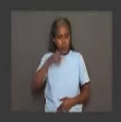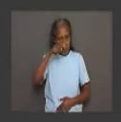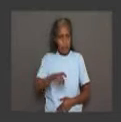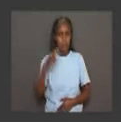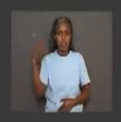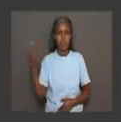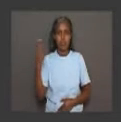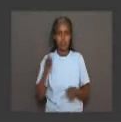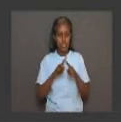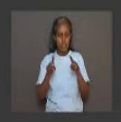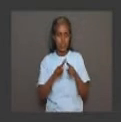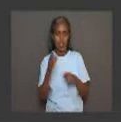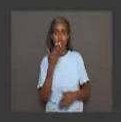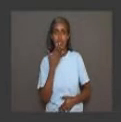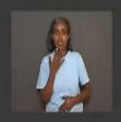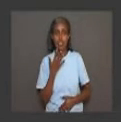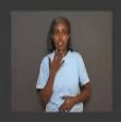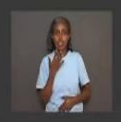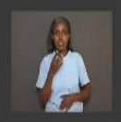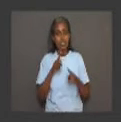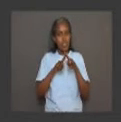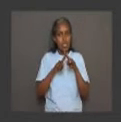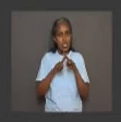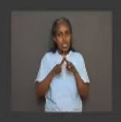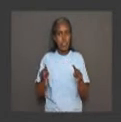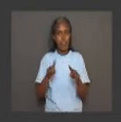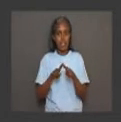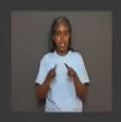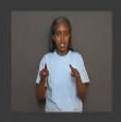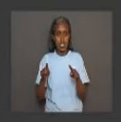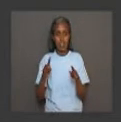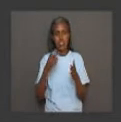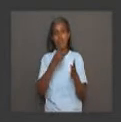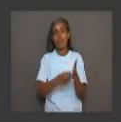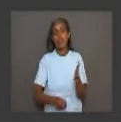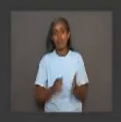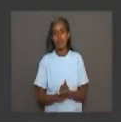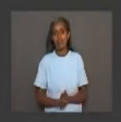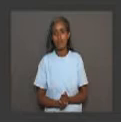use different colors to differentiate the values.